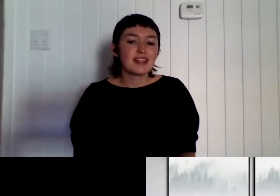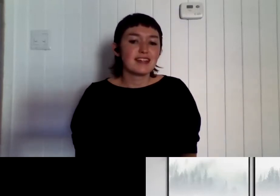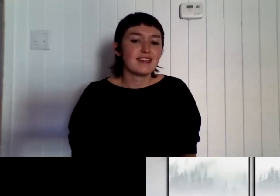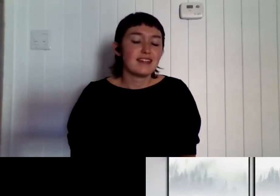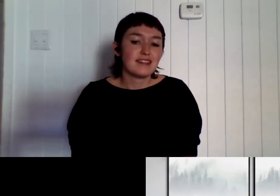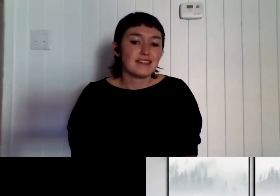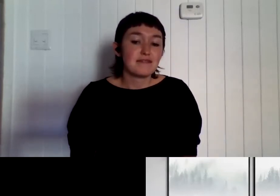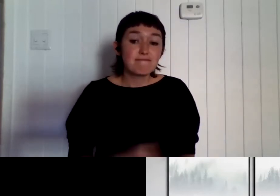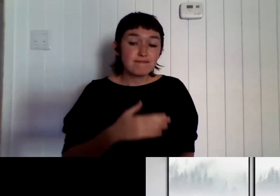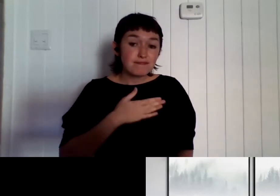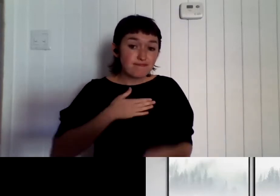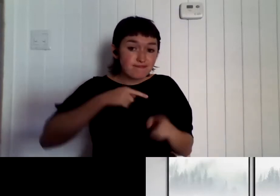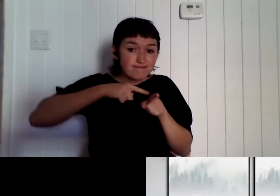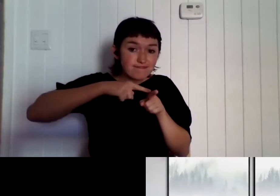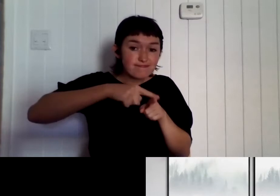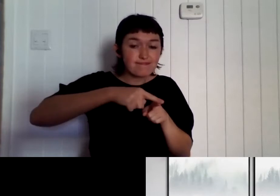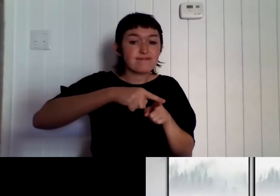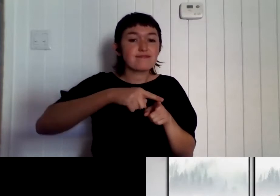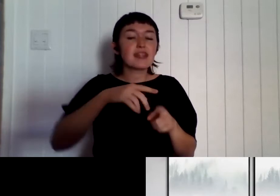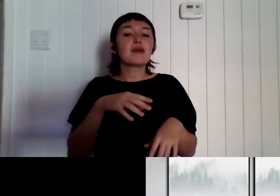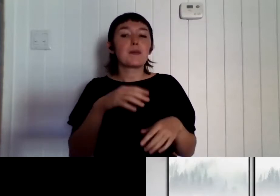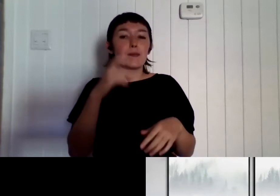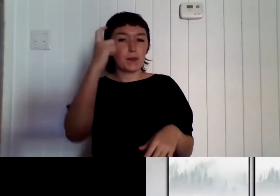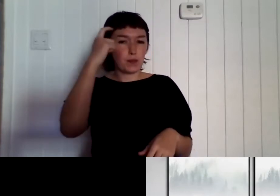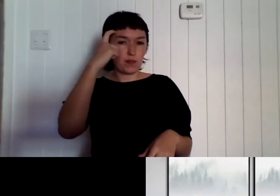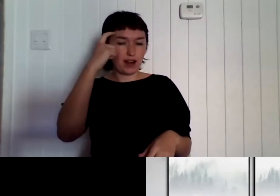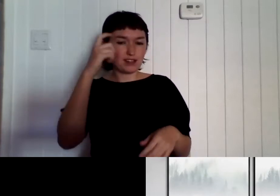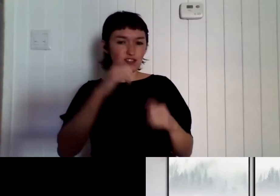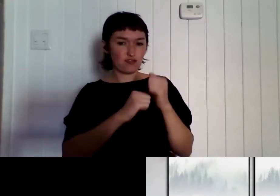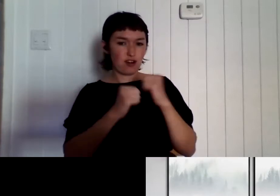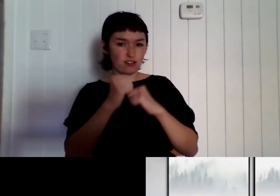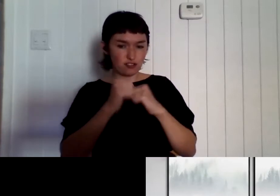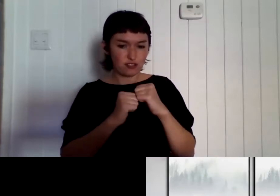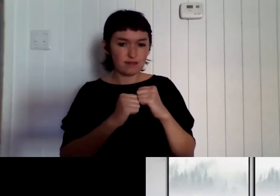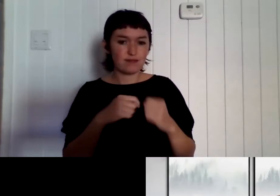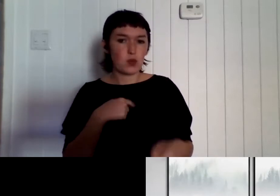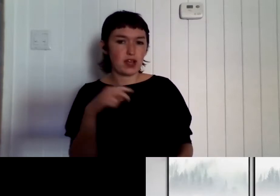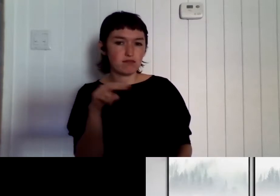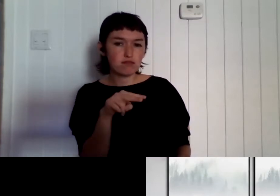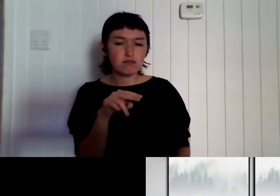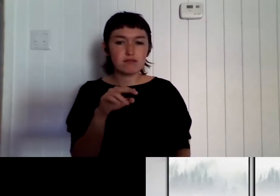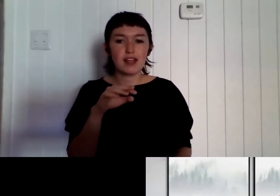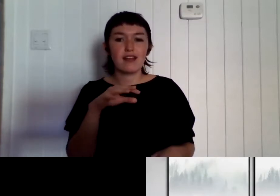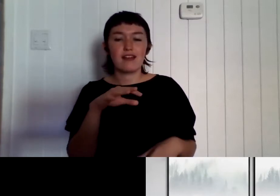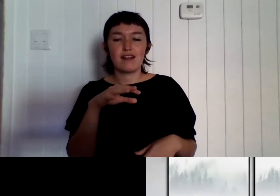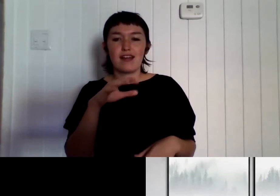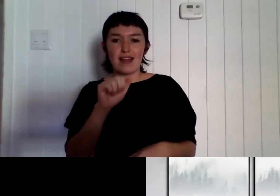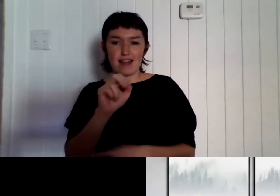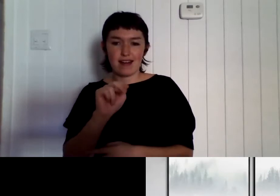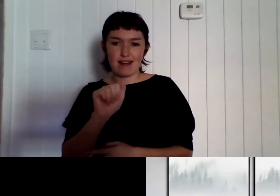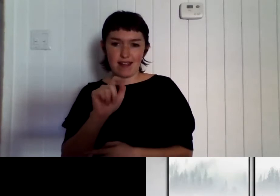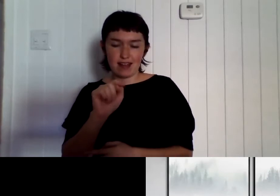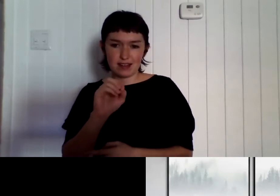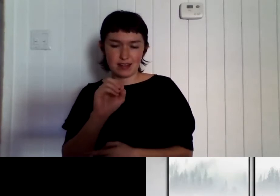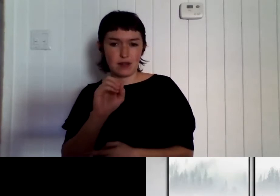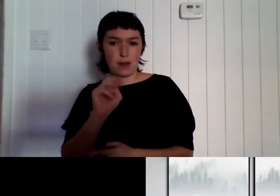that my specialty is the kind of brain structure. So I spend a lot more time looking at brain anatomy than brain function. But we can ask